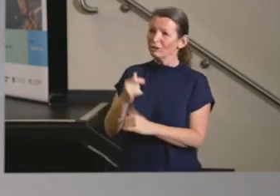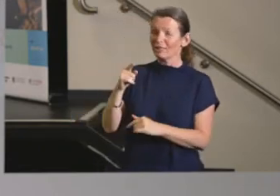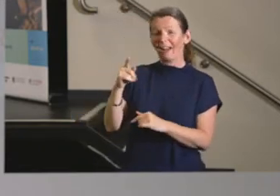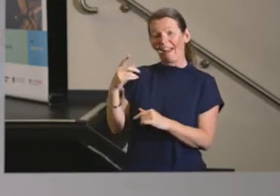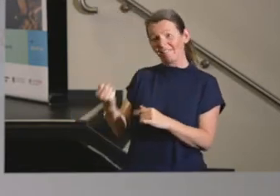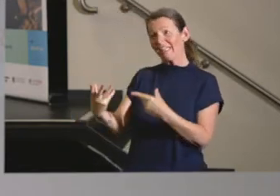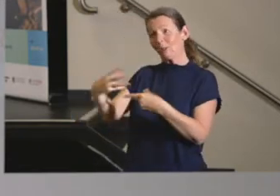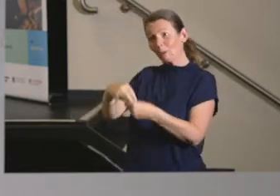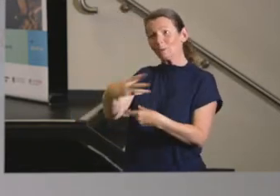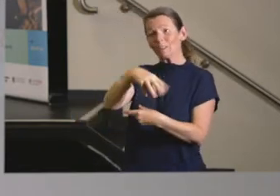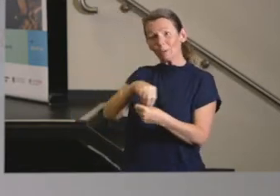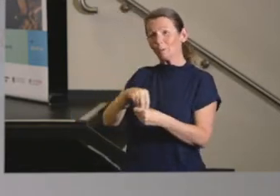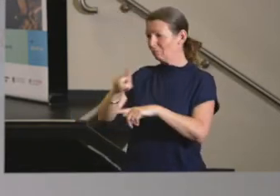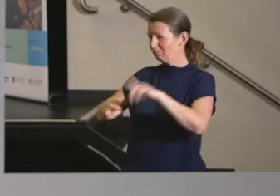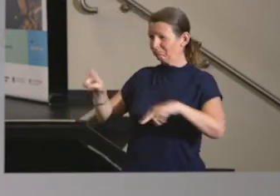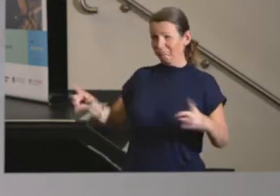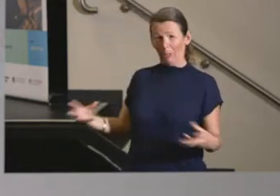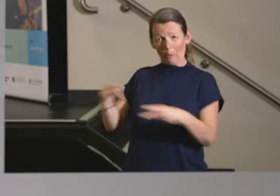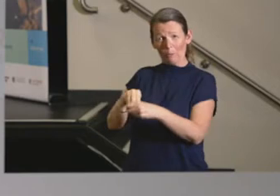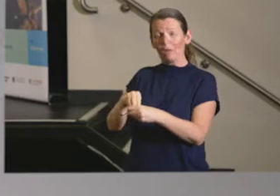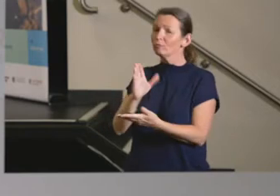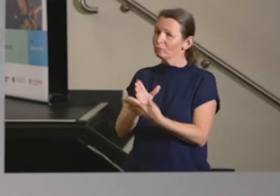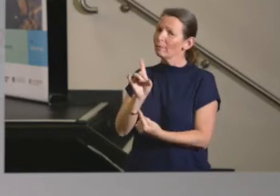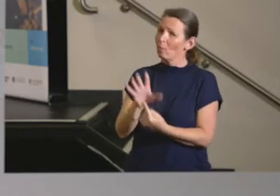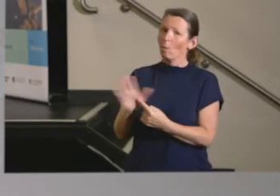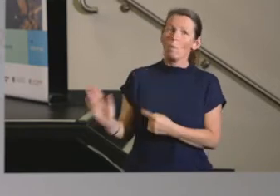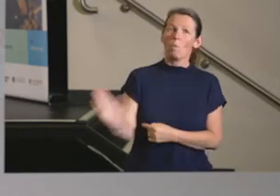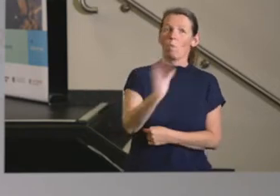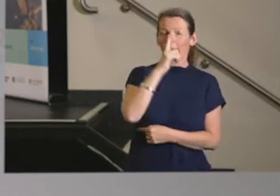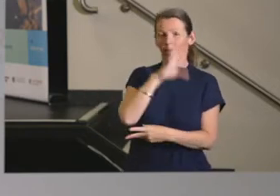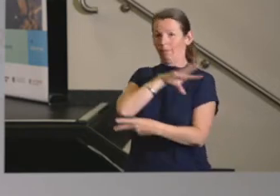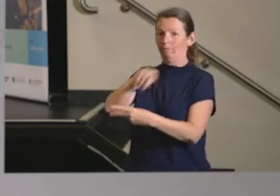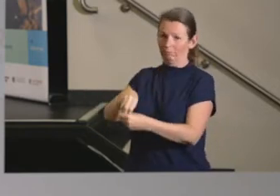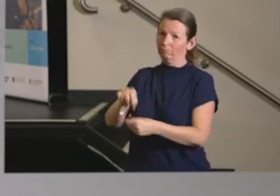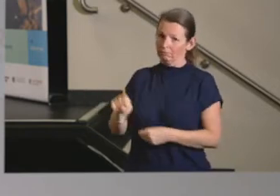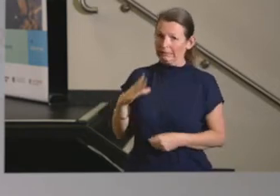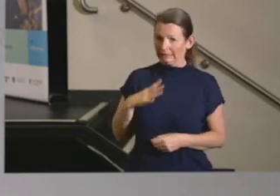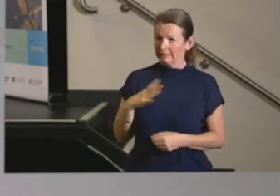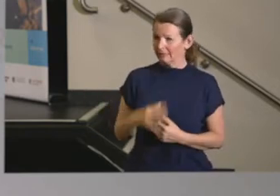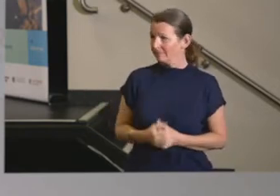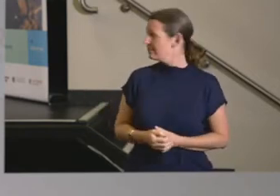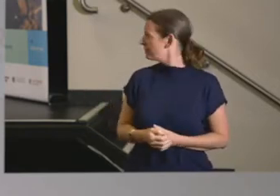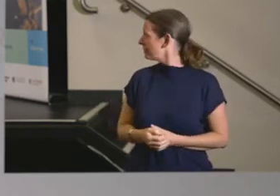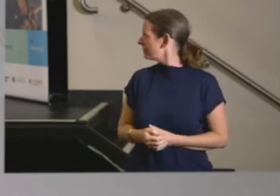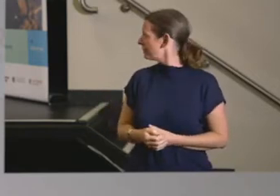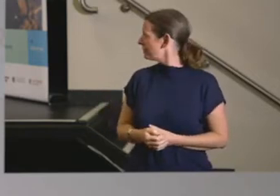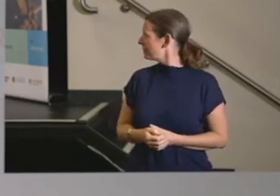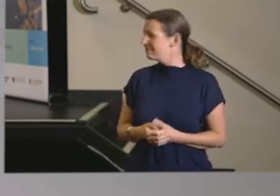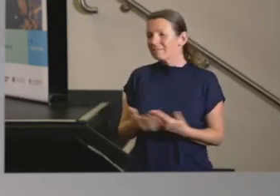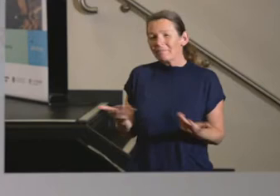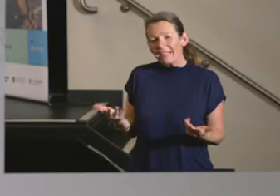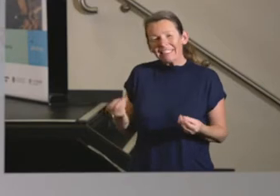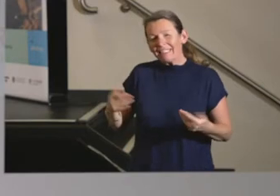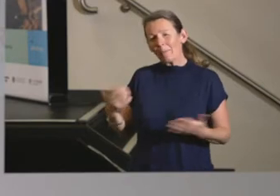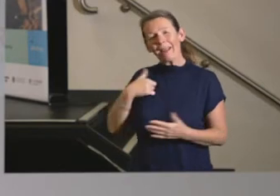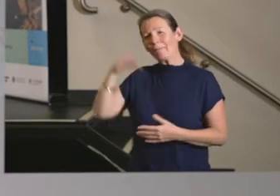inclusiveness and how important it is for everyone to participate in the process of development. But somewhere along the way, my